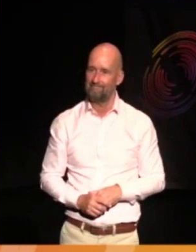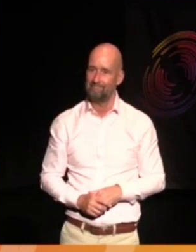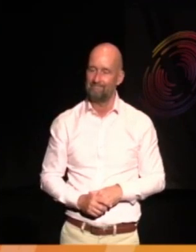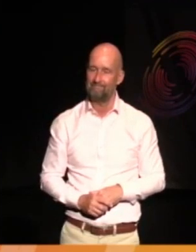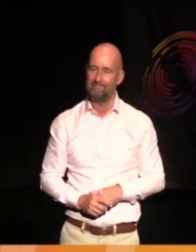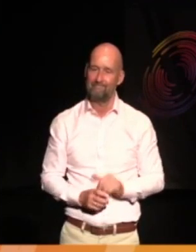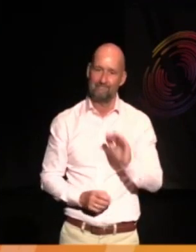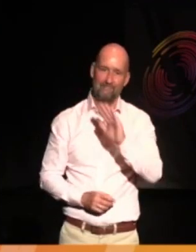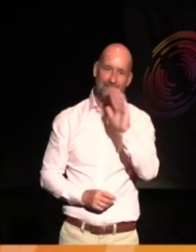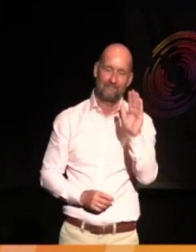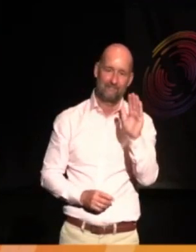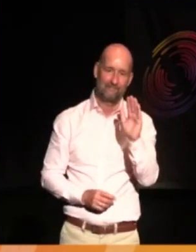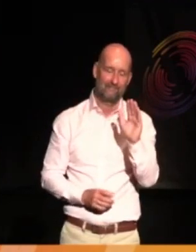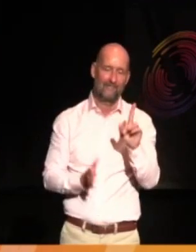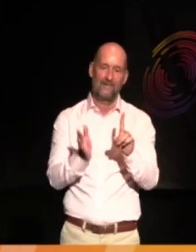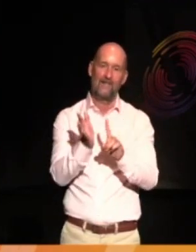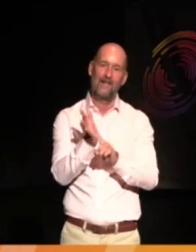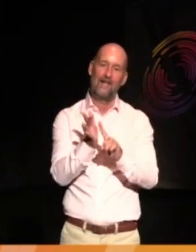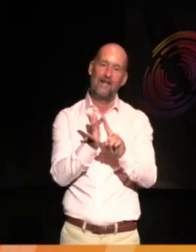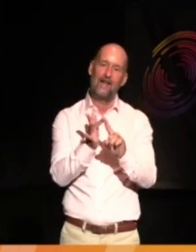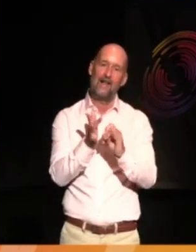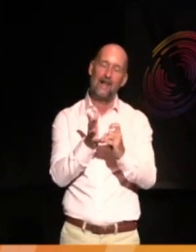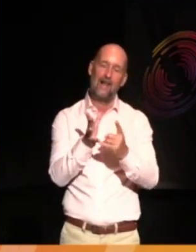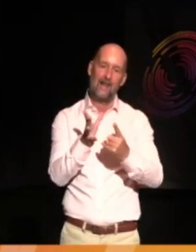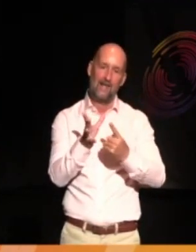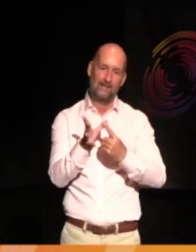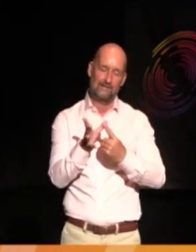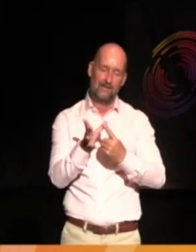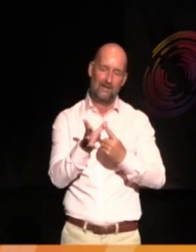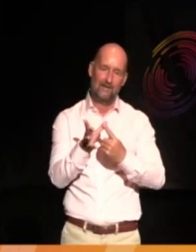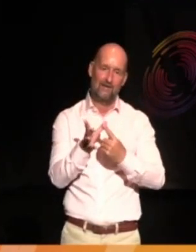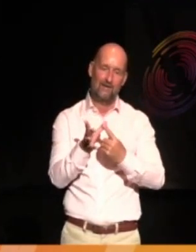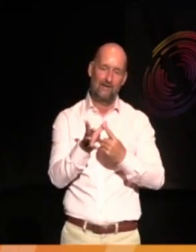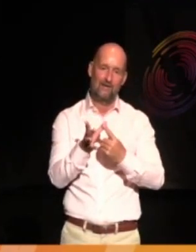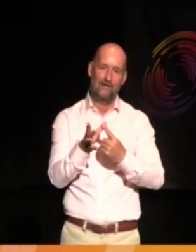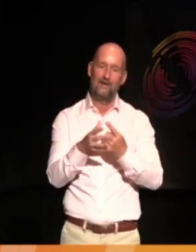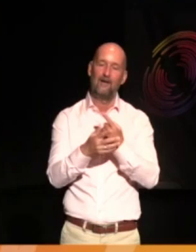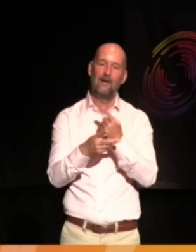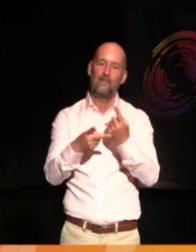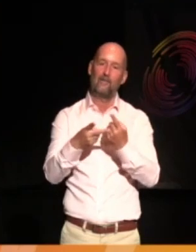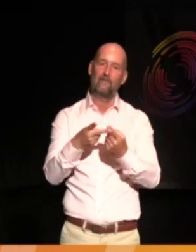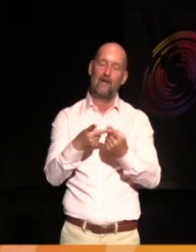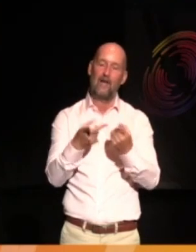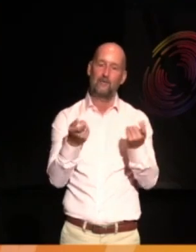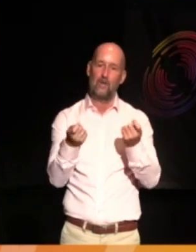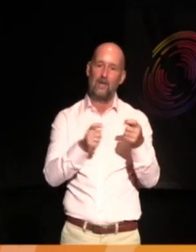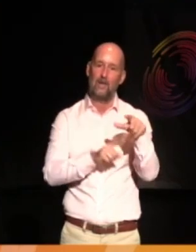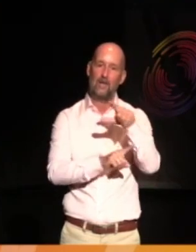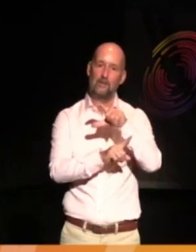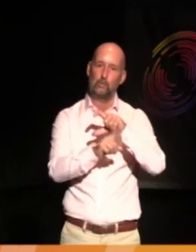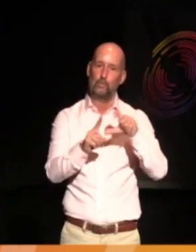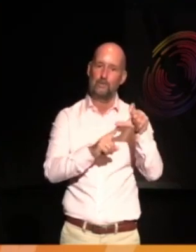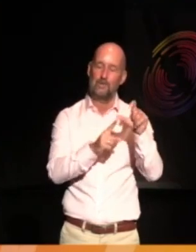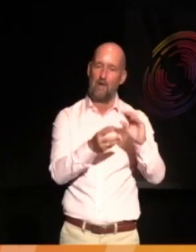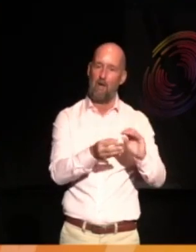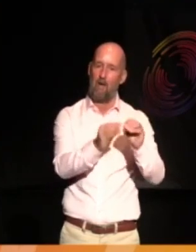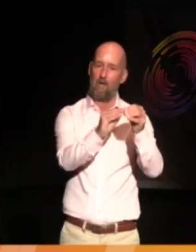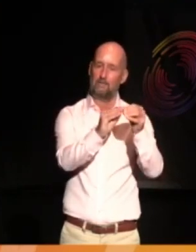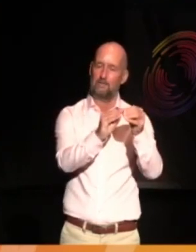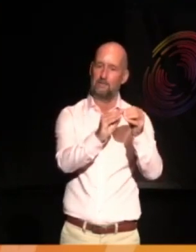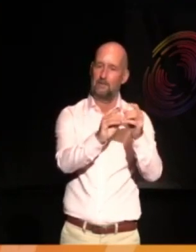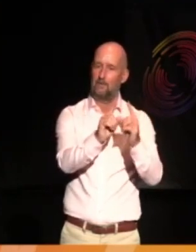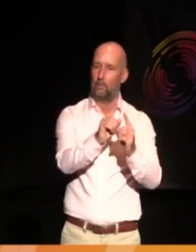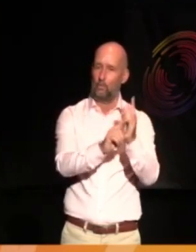Hi, thanks. My name's Lisa, and among other things, I'm the Vice Chair of Community Arts Northwest here in